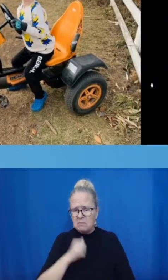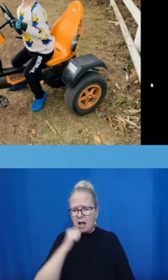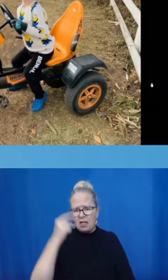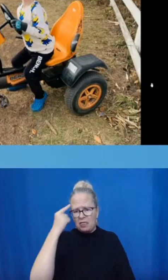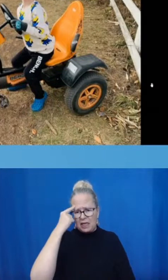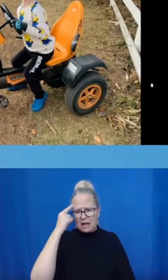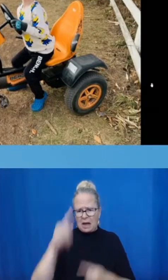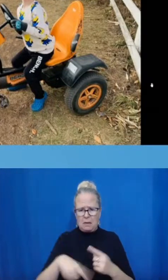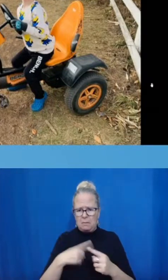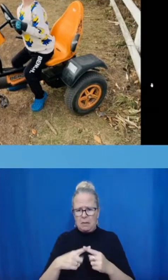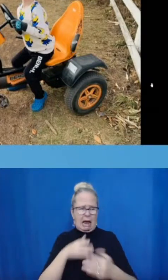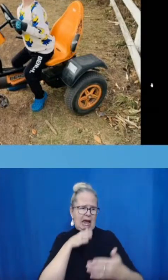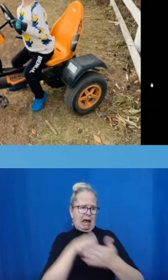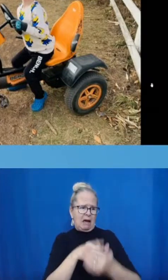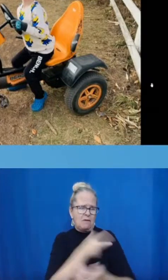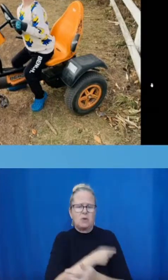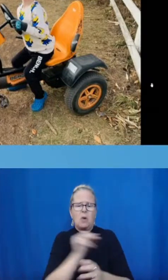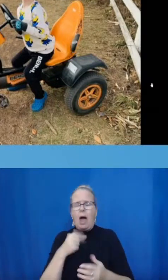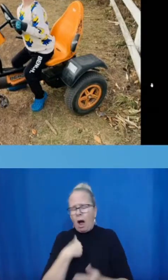This